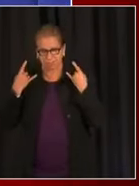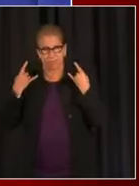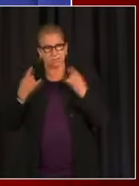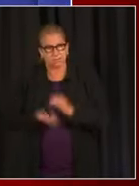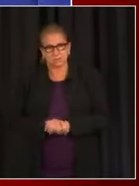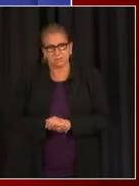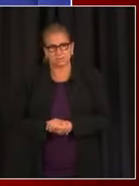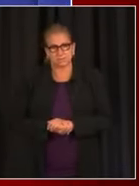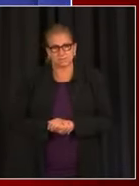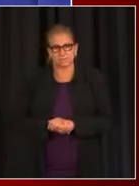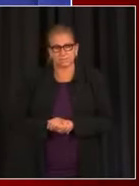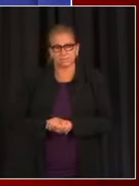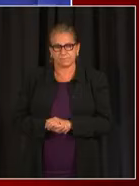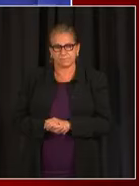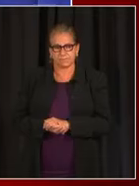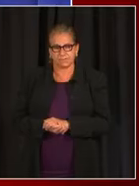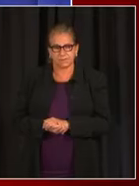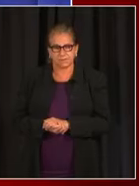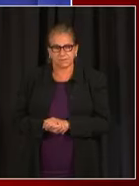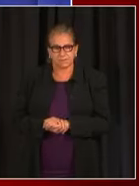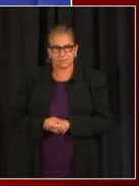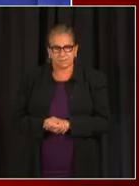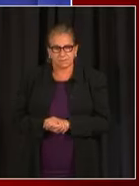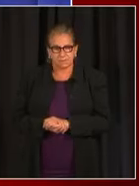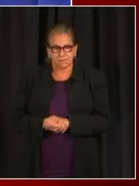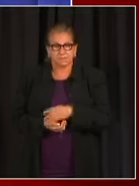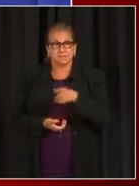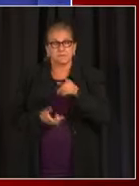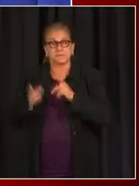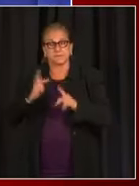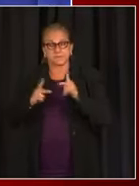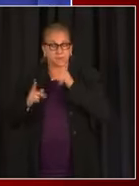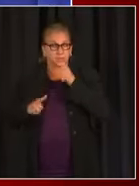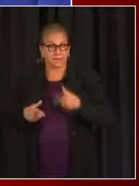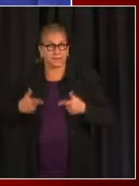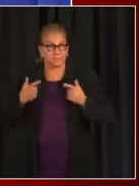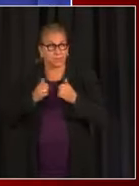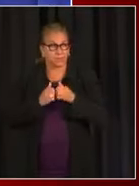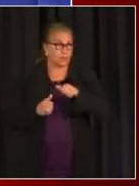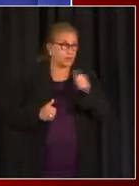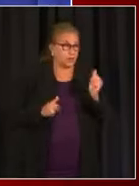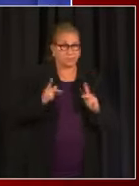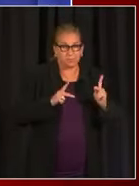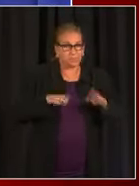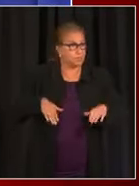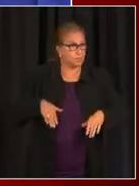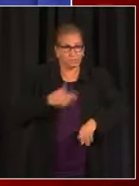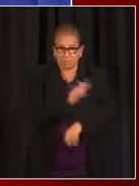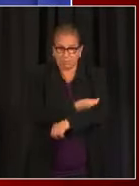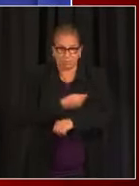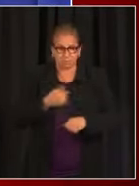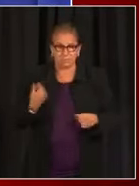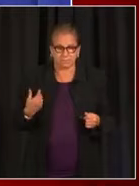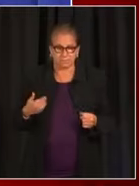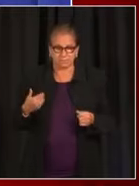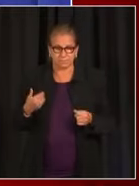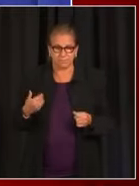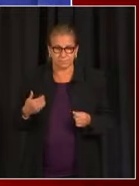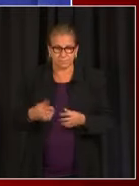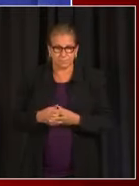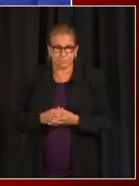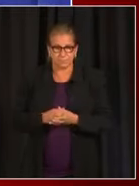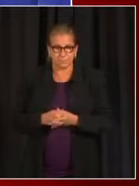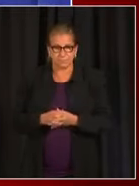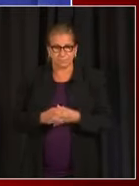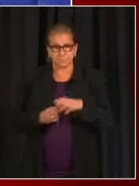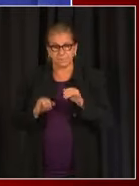who live with young children who are not yet eligible to be vaccinated, who live with people who are immunosuppressed, which means they